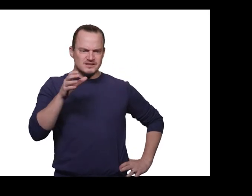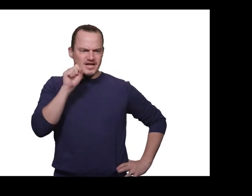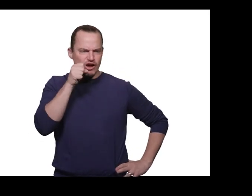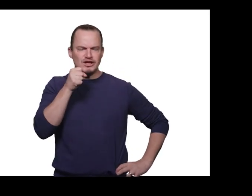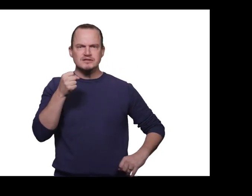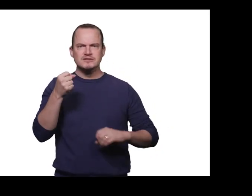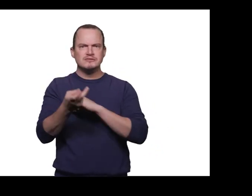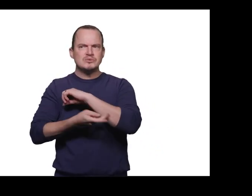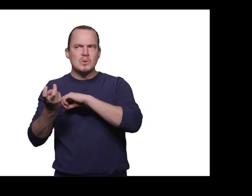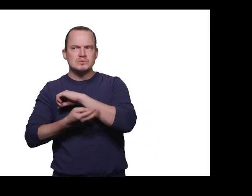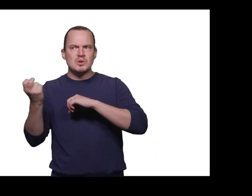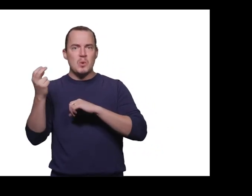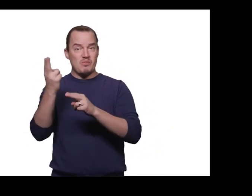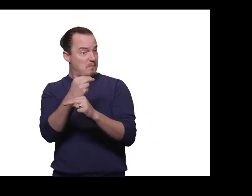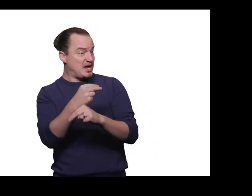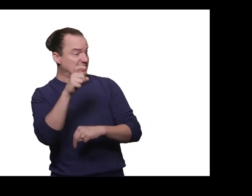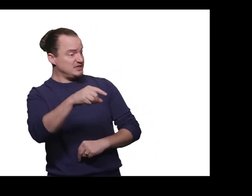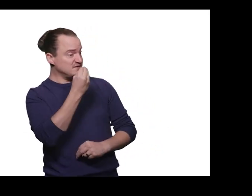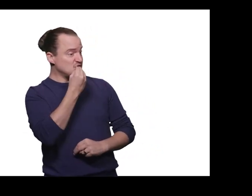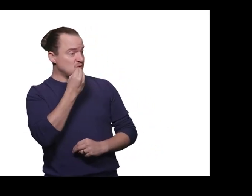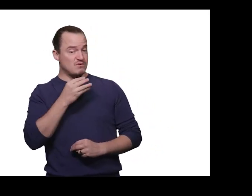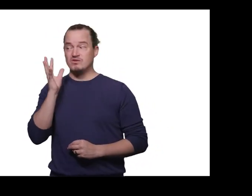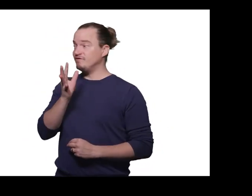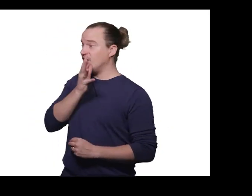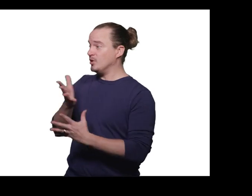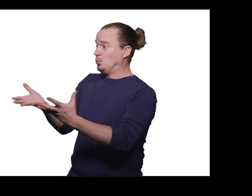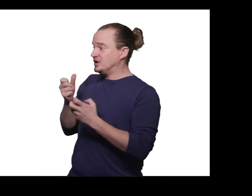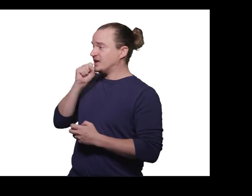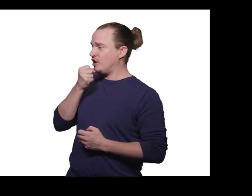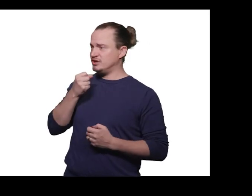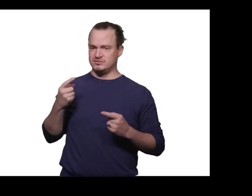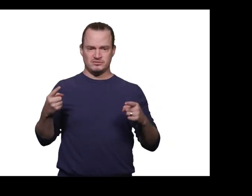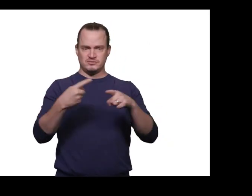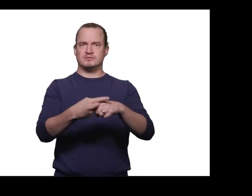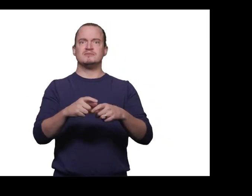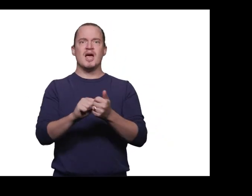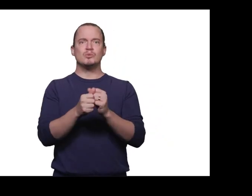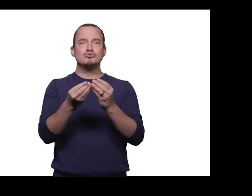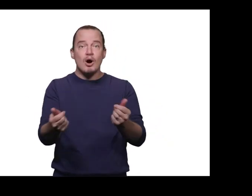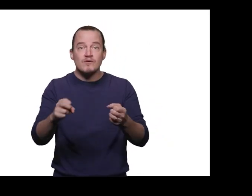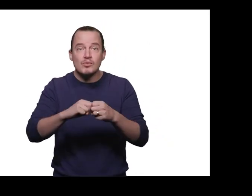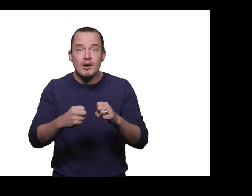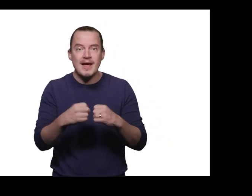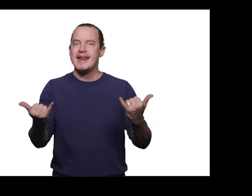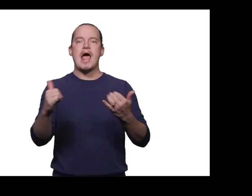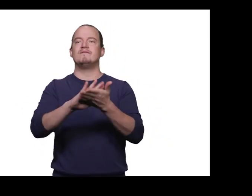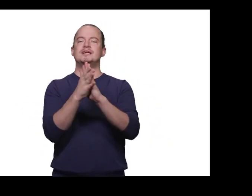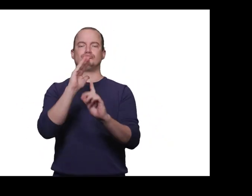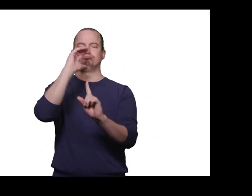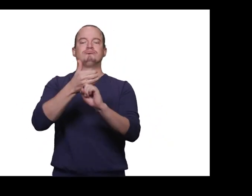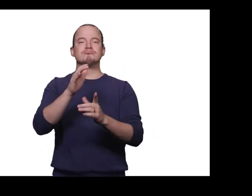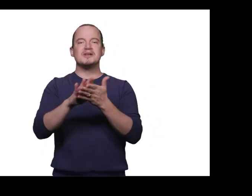carrots being eaten by the bunny. The bunny needs food. The farmer wants carrots. How can we solve this problem?